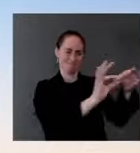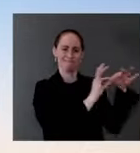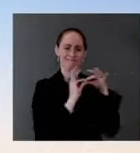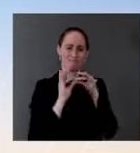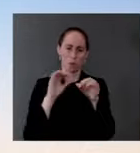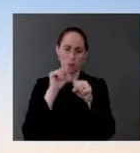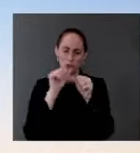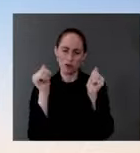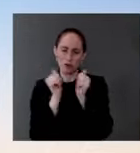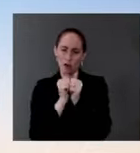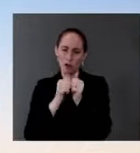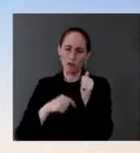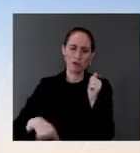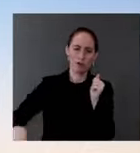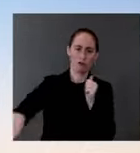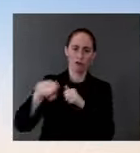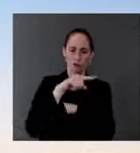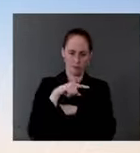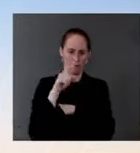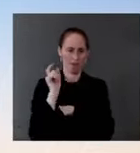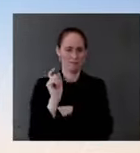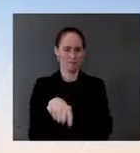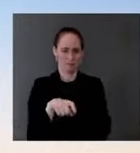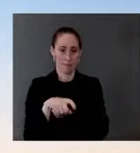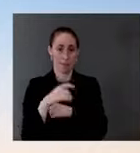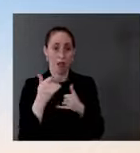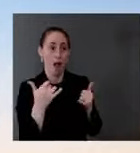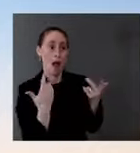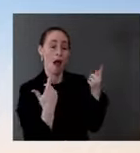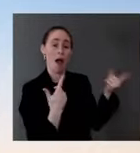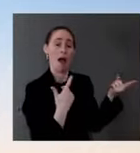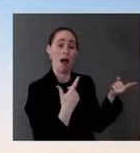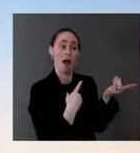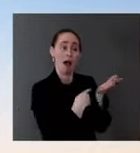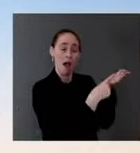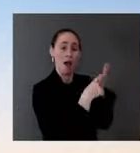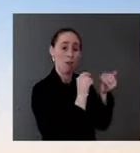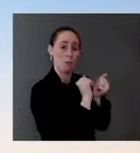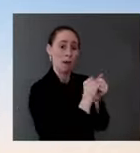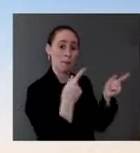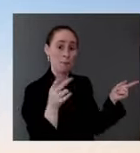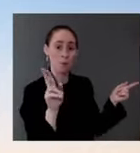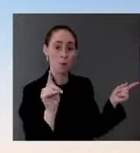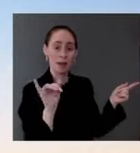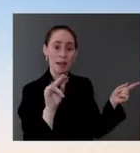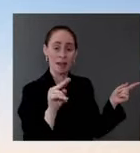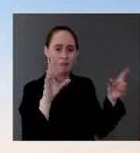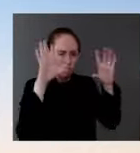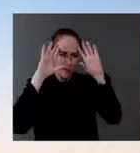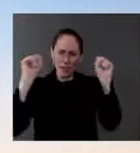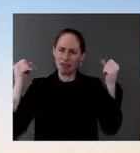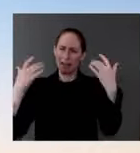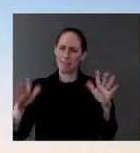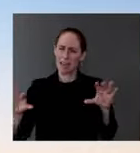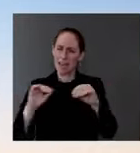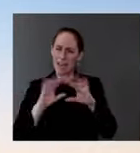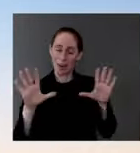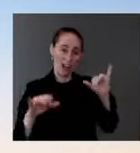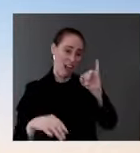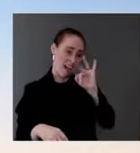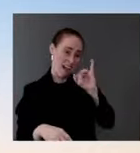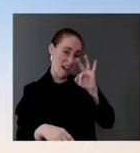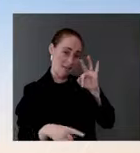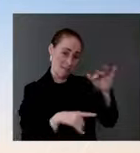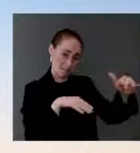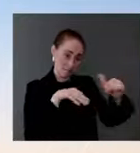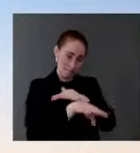he were to choose to invade, there would be severe and significant economic consequences. Obviously, he is the one who has control